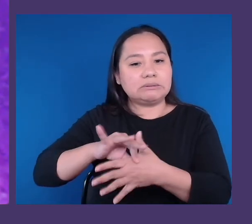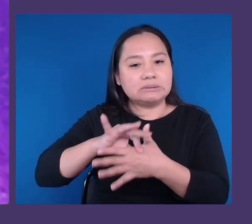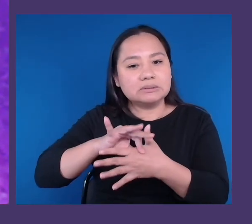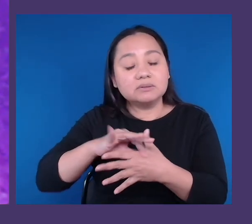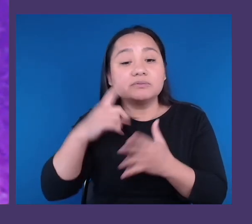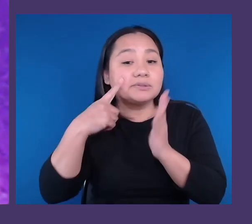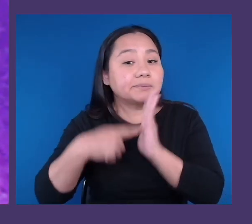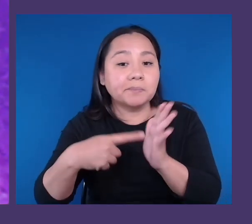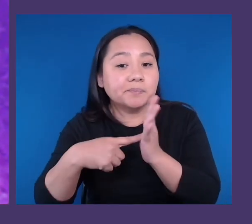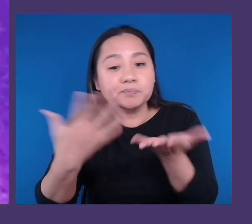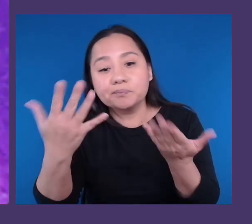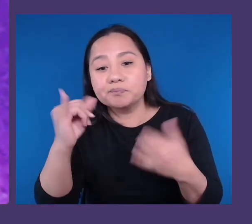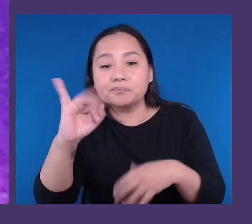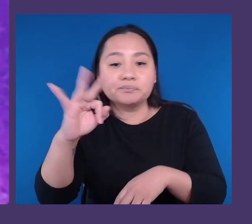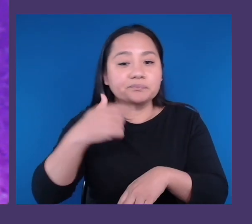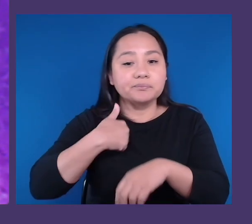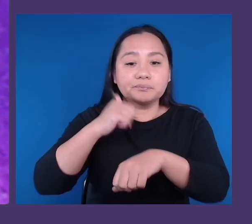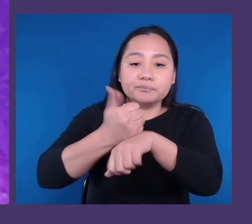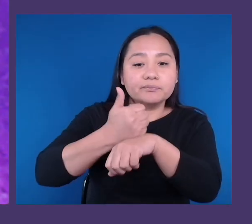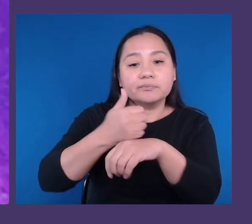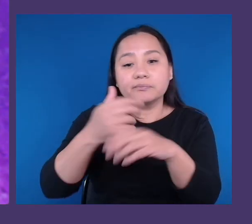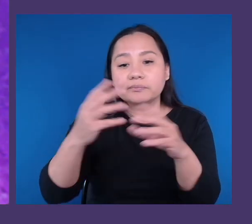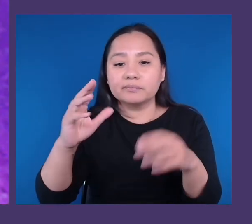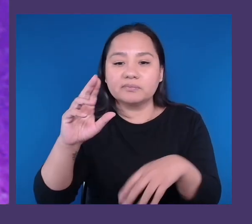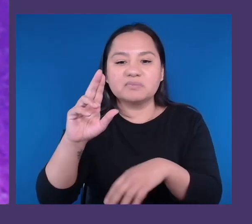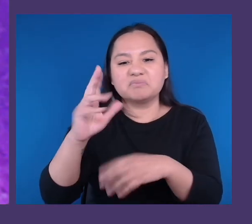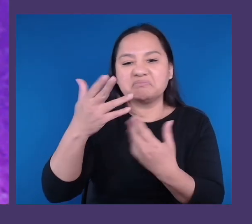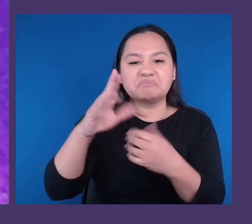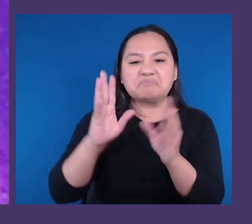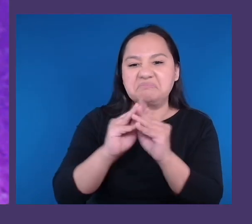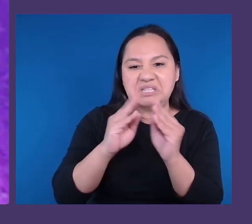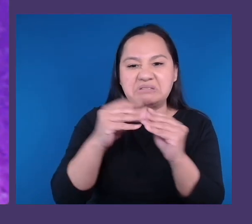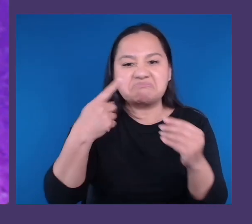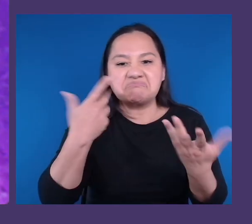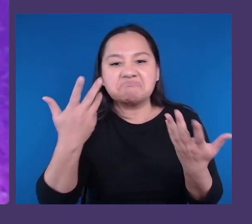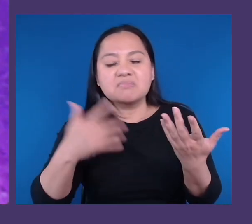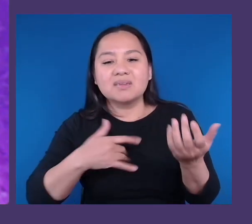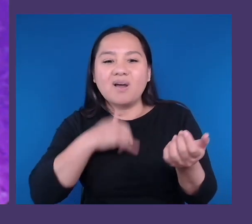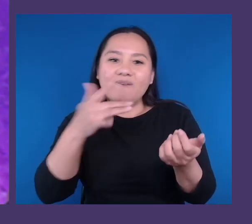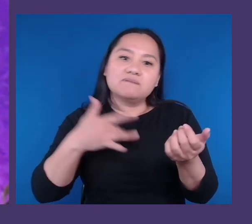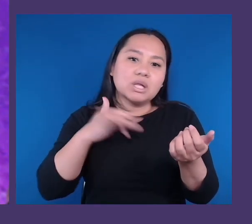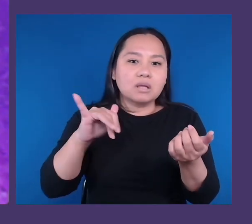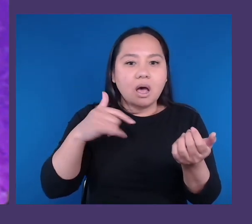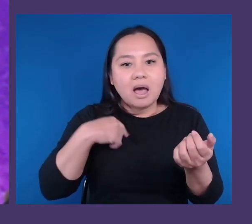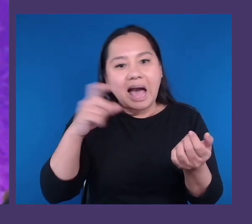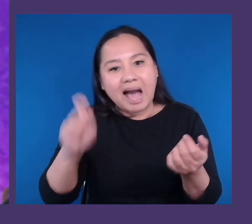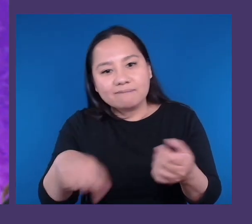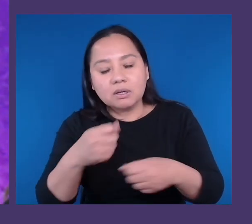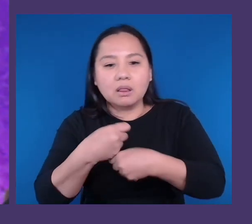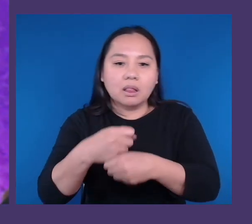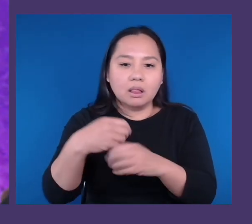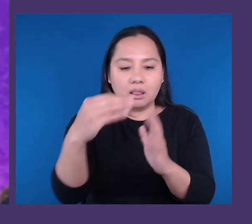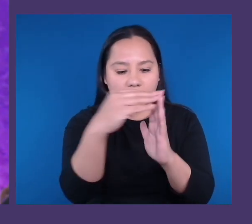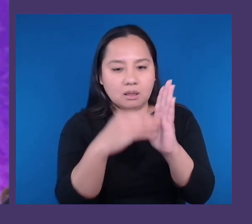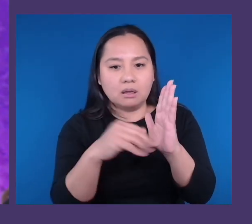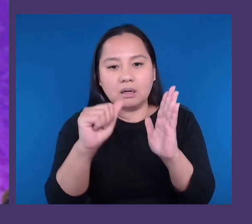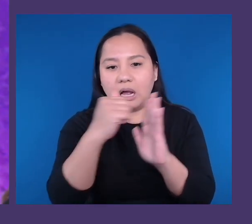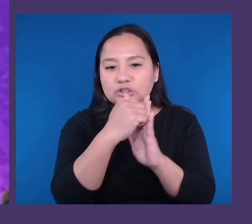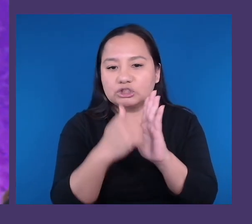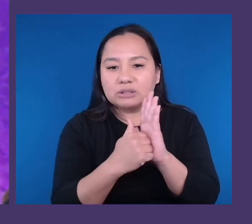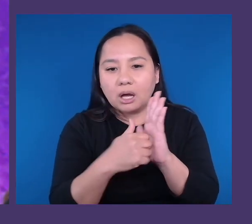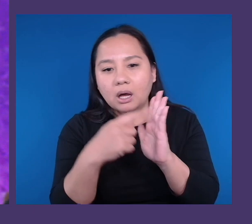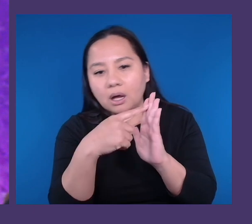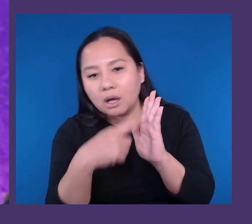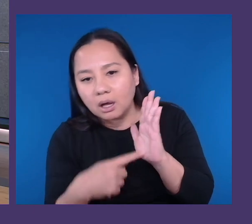I don't always feel like I have the time to generate an agenda or like a one-pager that would be super helpful.